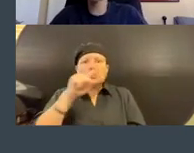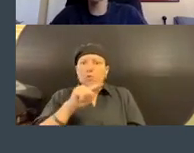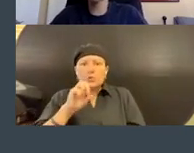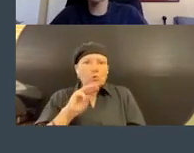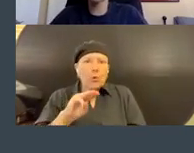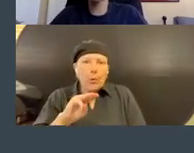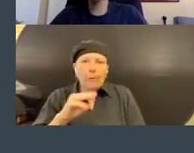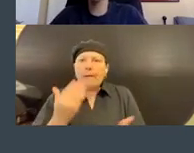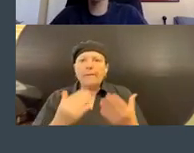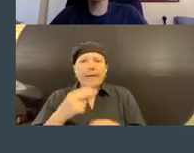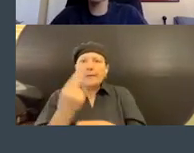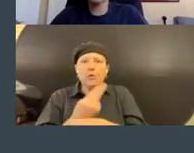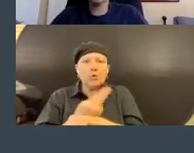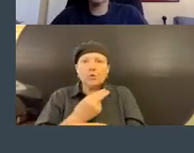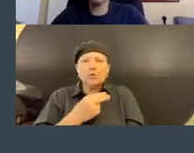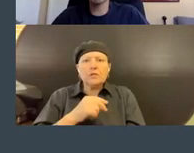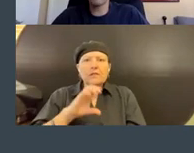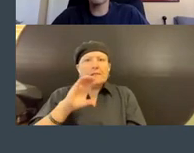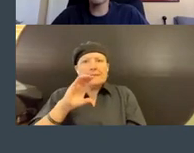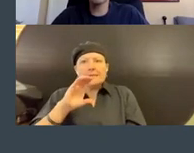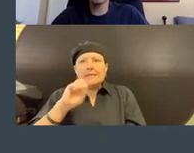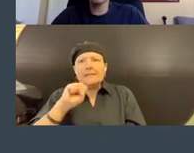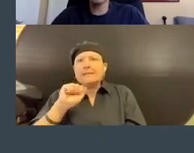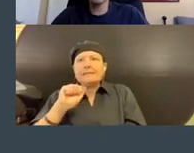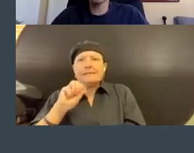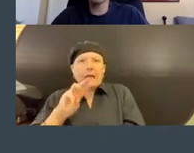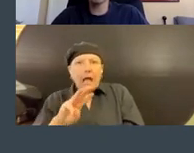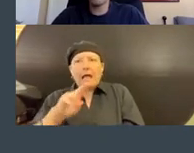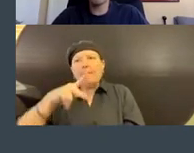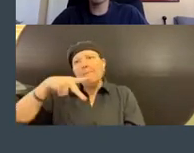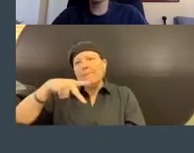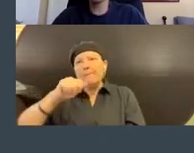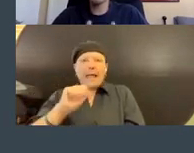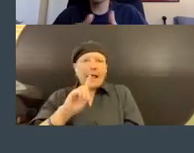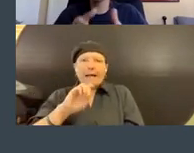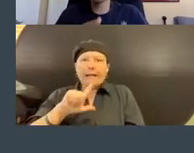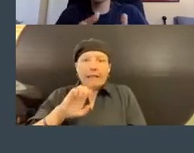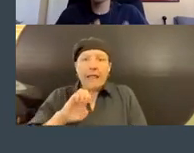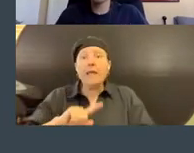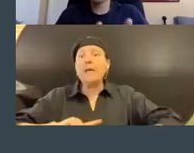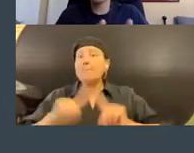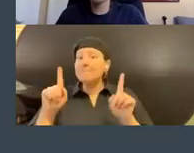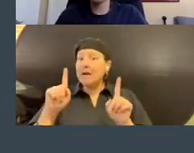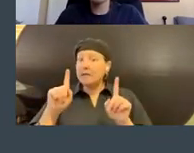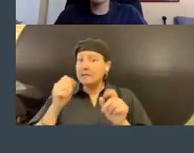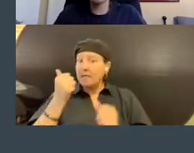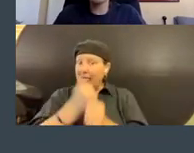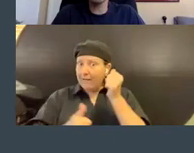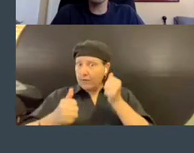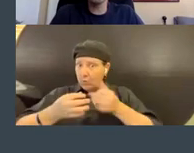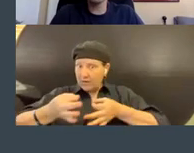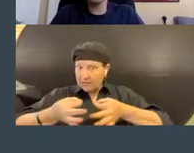be using Seesaw and Padlet, but everybody's synchronous instruction must